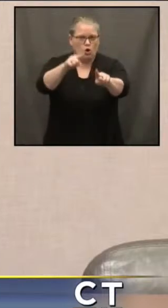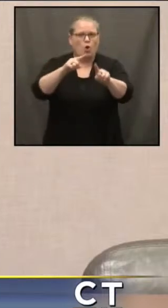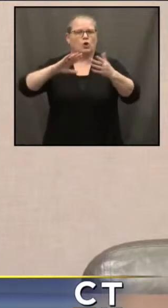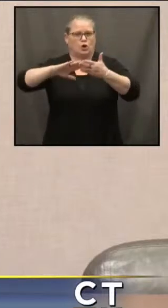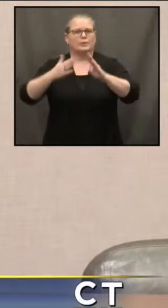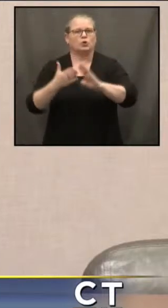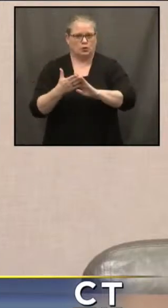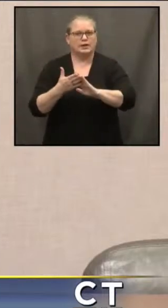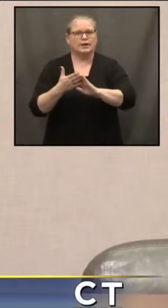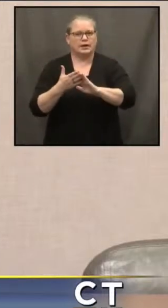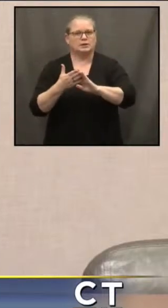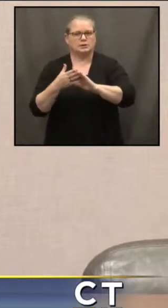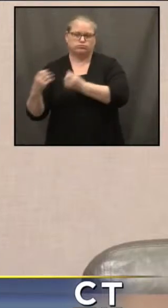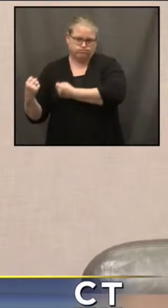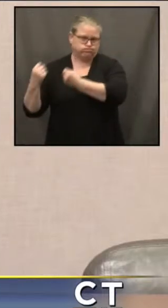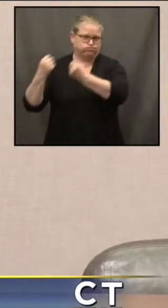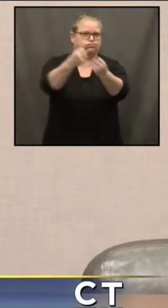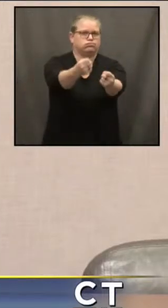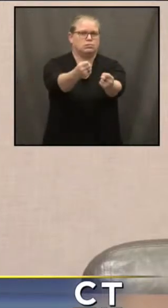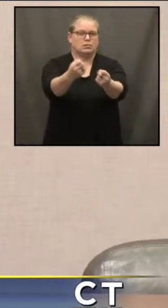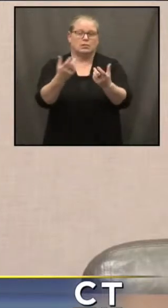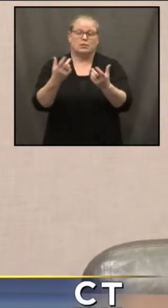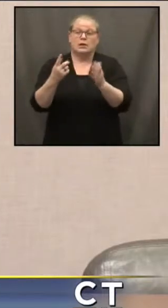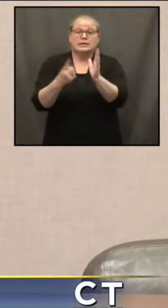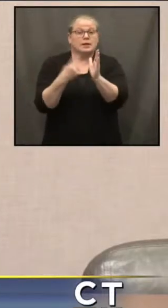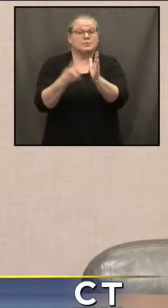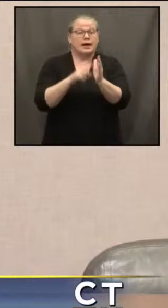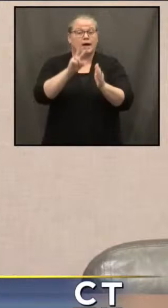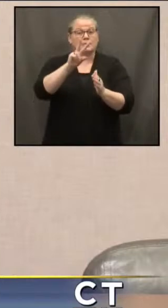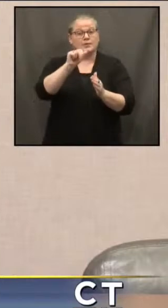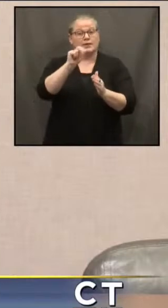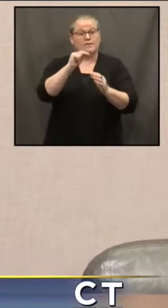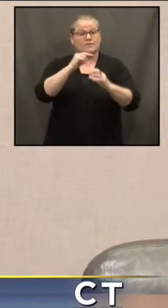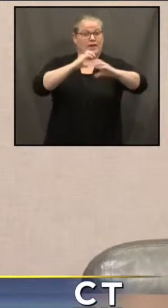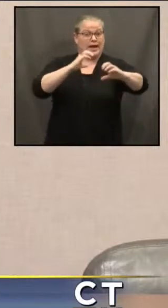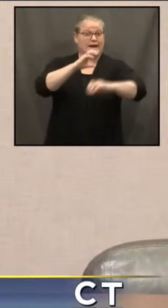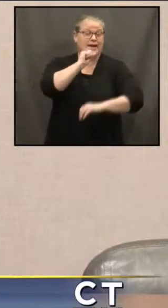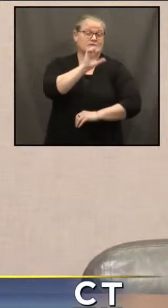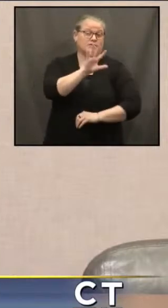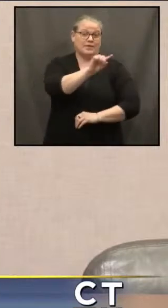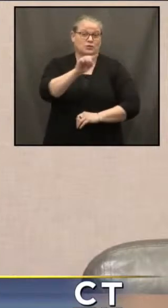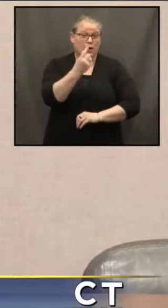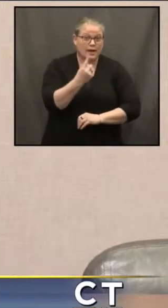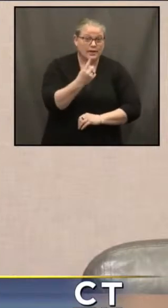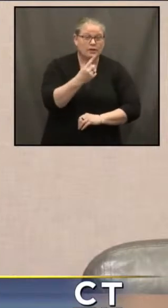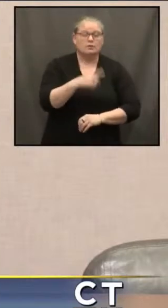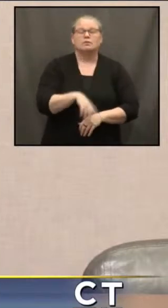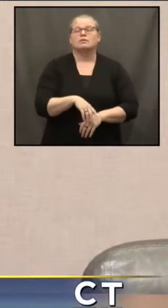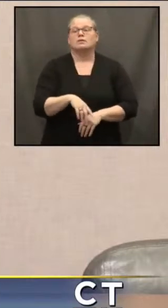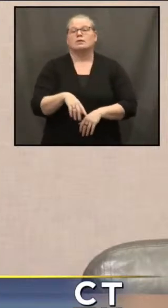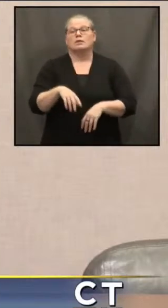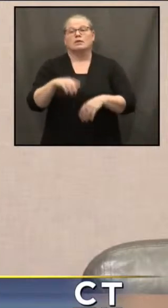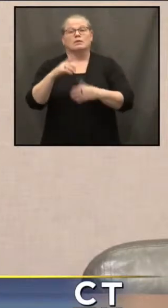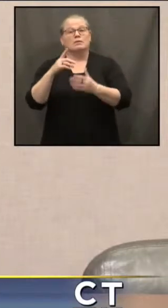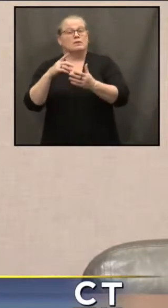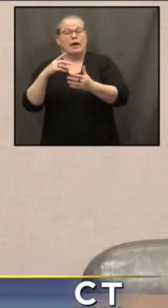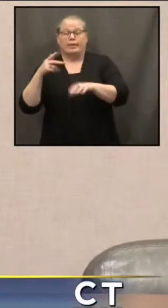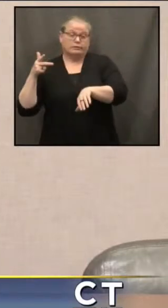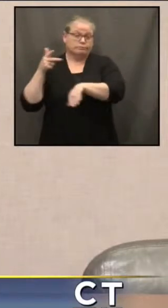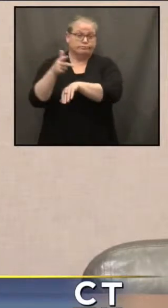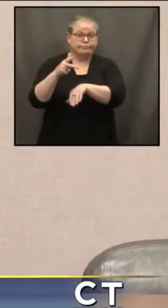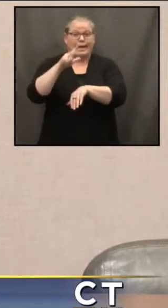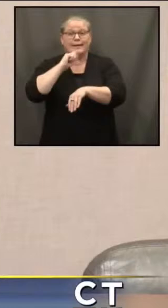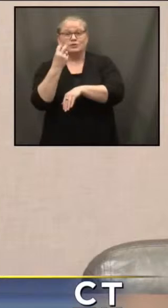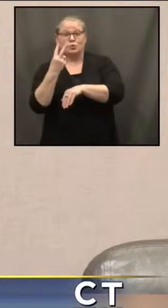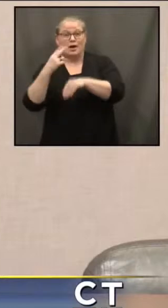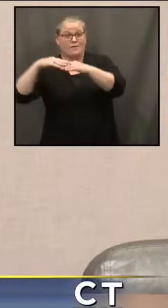Sometimes we have both a 5 to 11 van and a 12-plus-year-old van in the same location so families can come